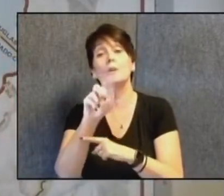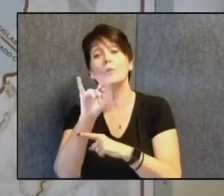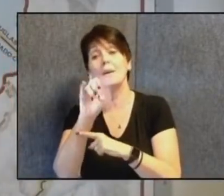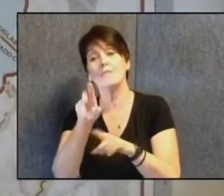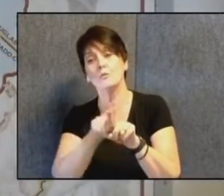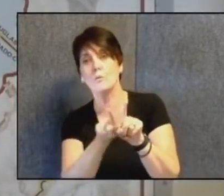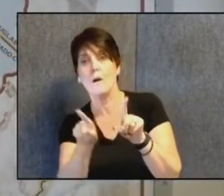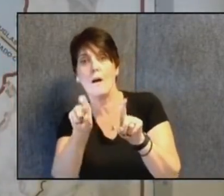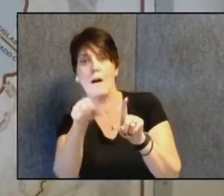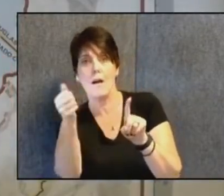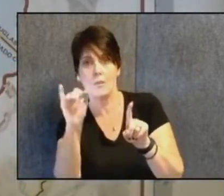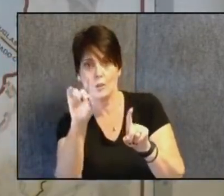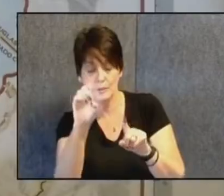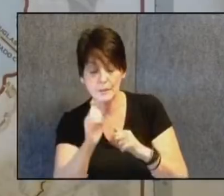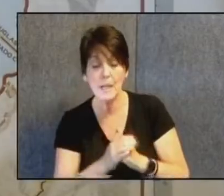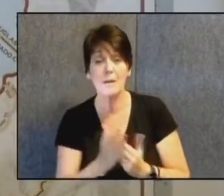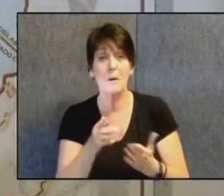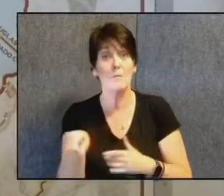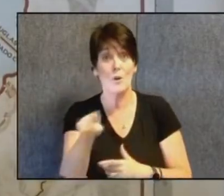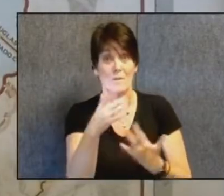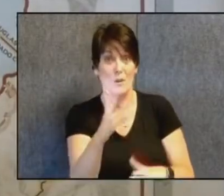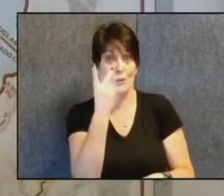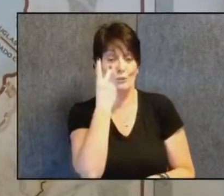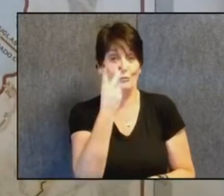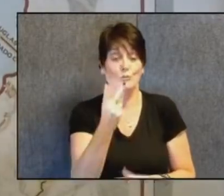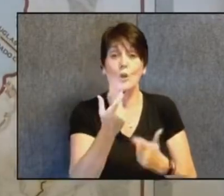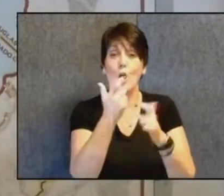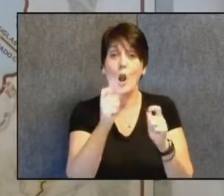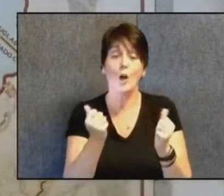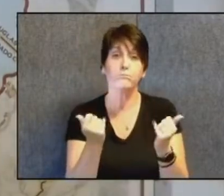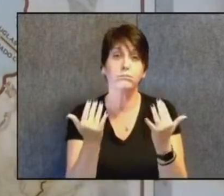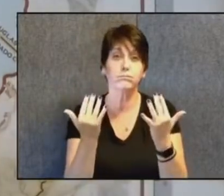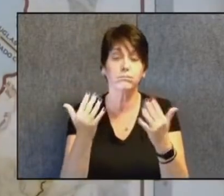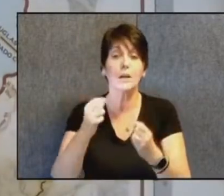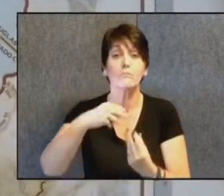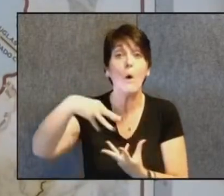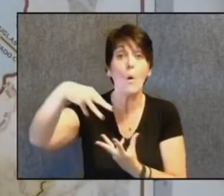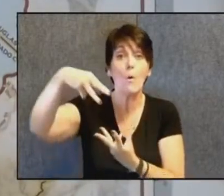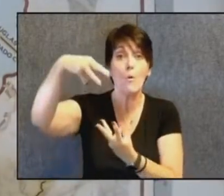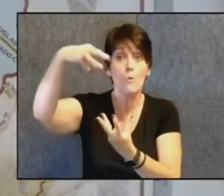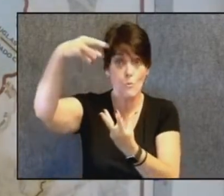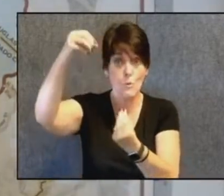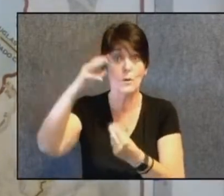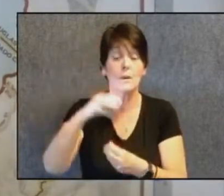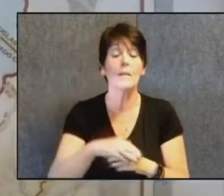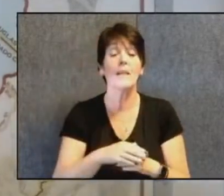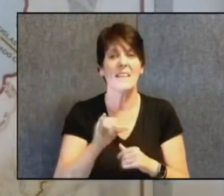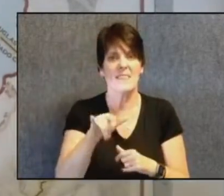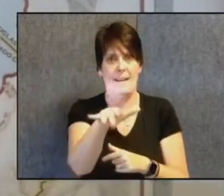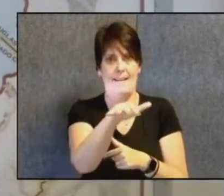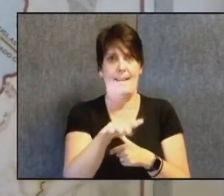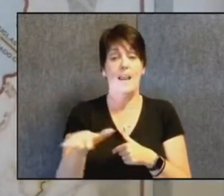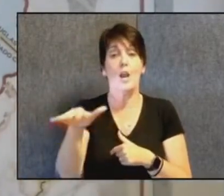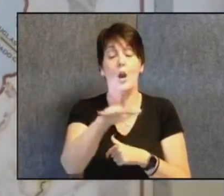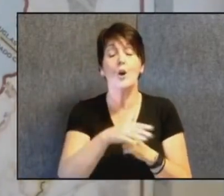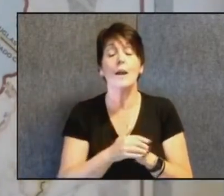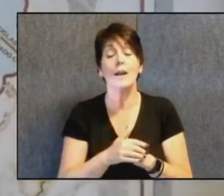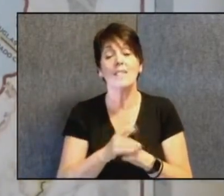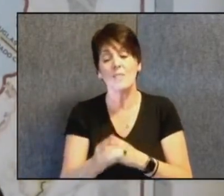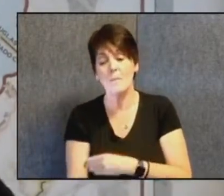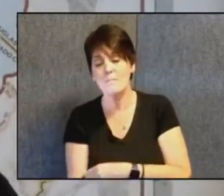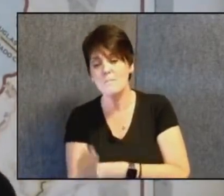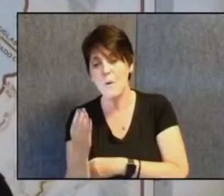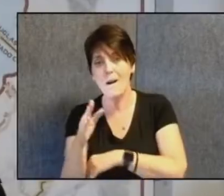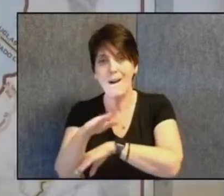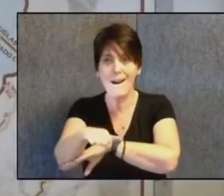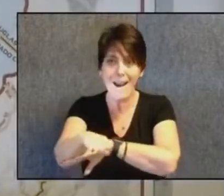side. A lot of you probably saw a large smoke column today in that area late morning and into the